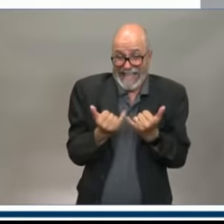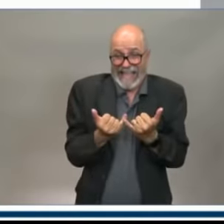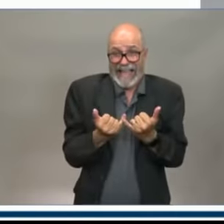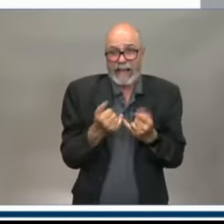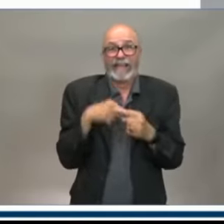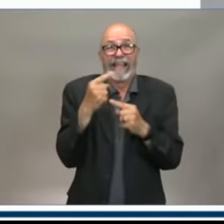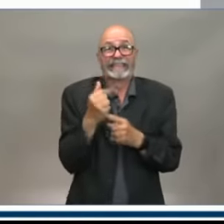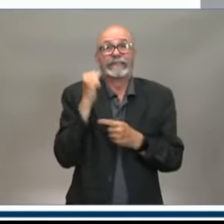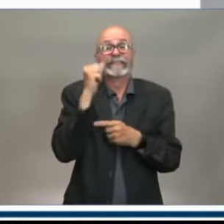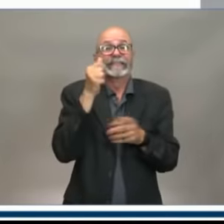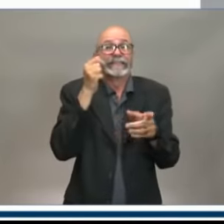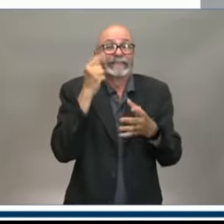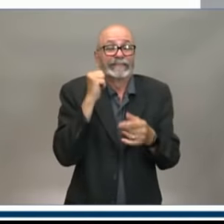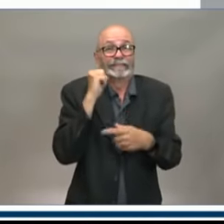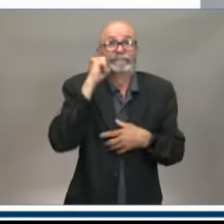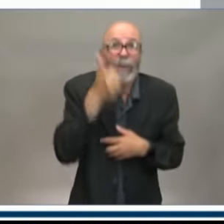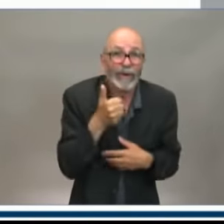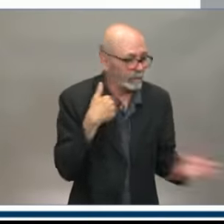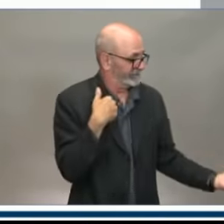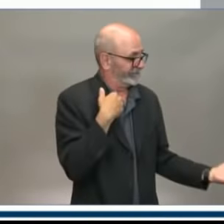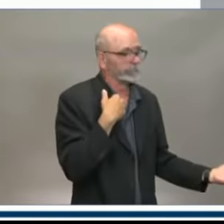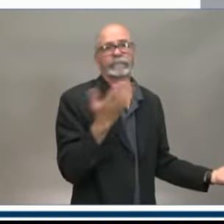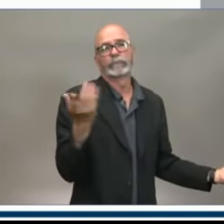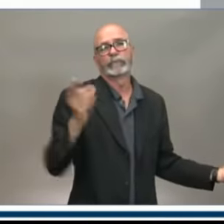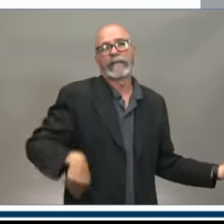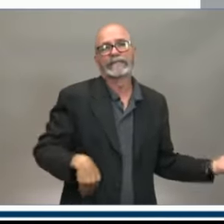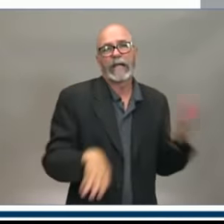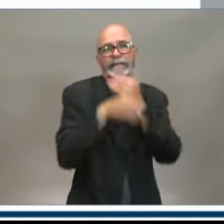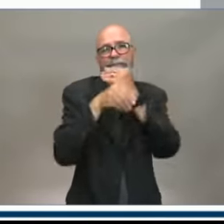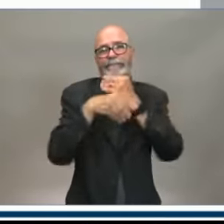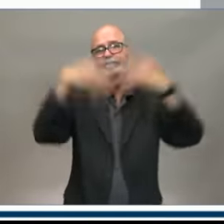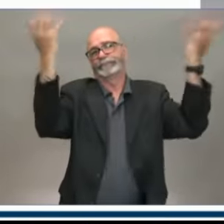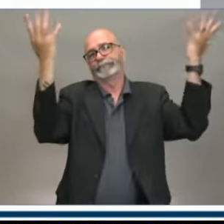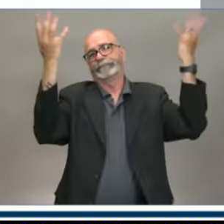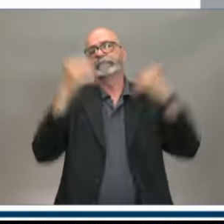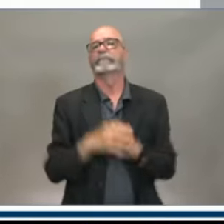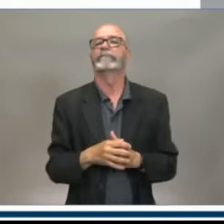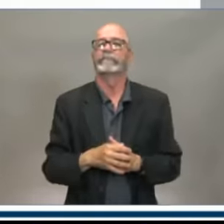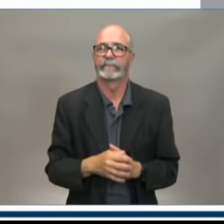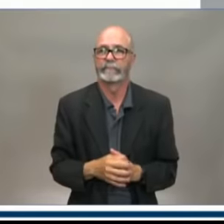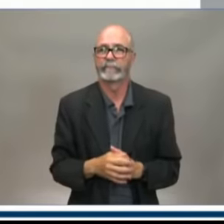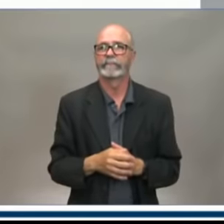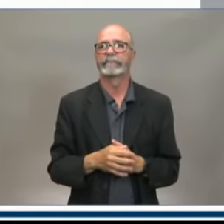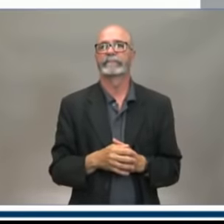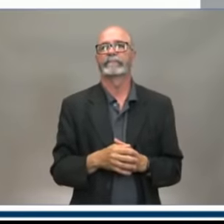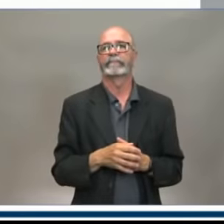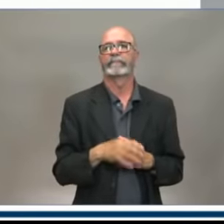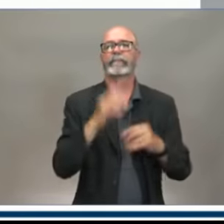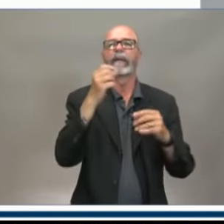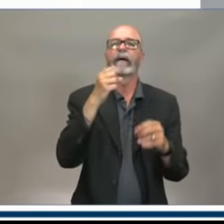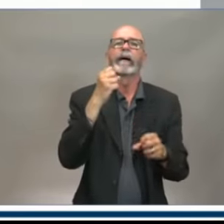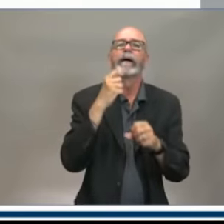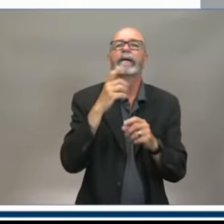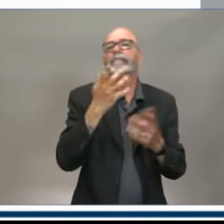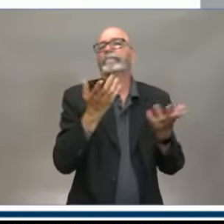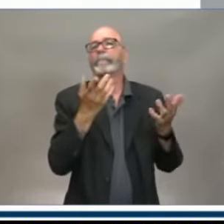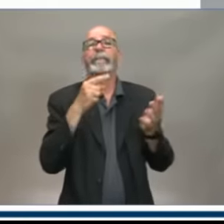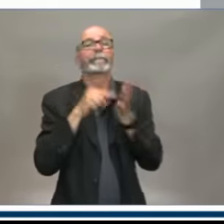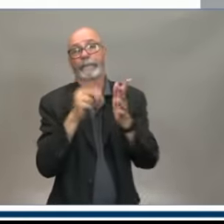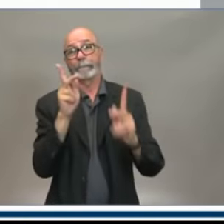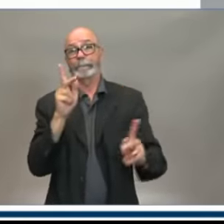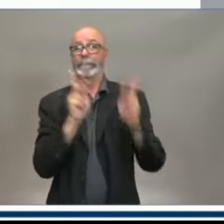discrepancy is still there. But the other discrepancy around large numbers of people moving them from active to recovered has been